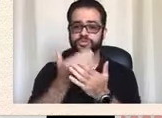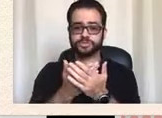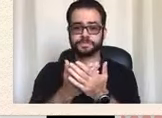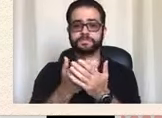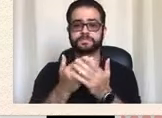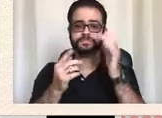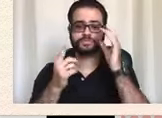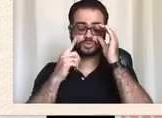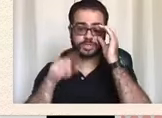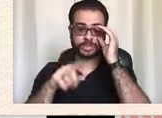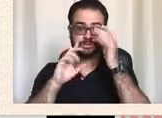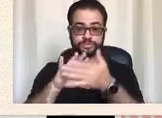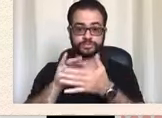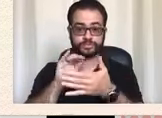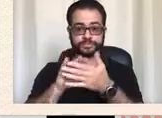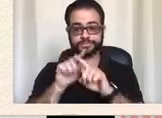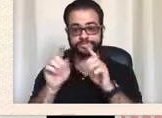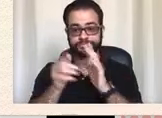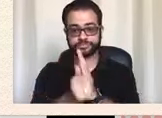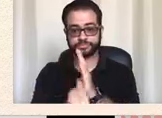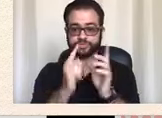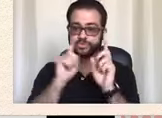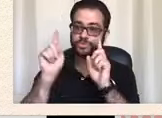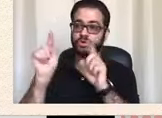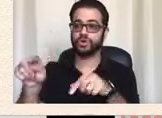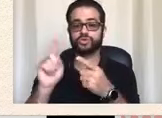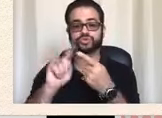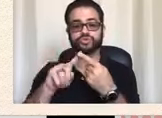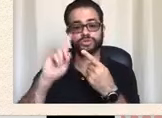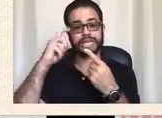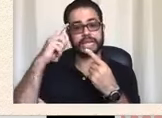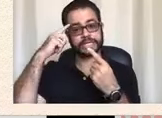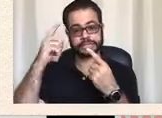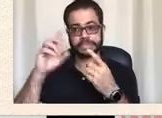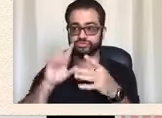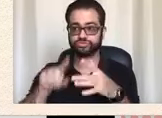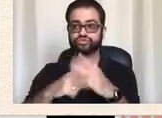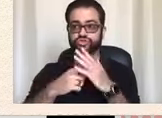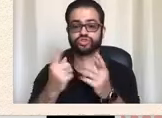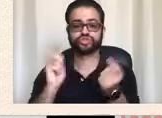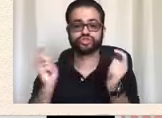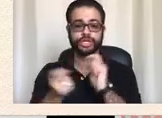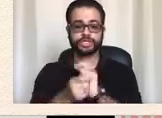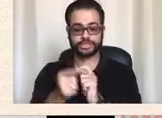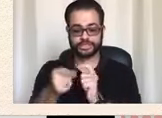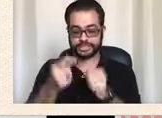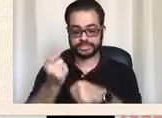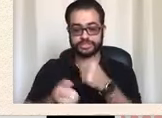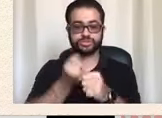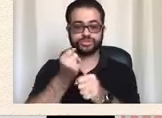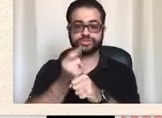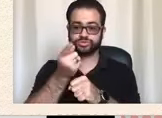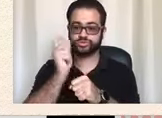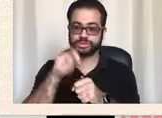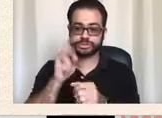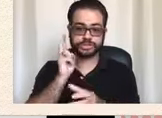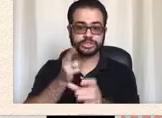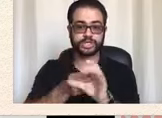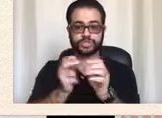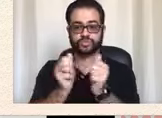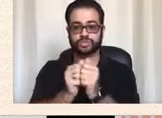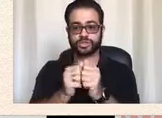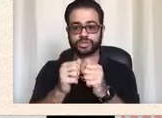to Tallahassee and enact change. The beauty of this year's program is that you guys are going to be able to engage in the program from your homes.